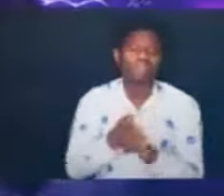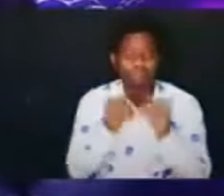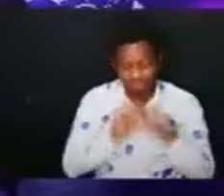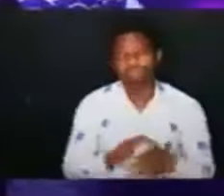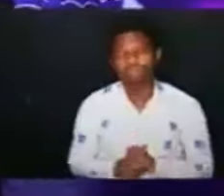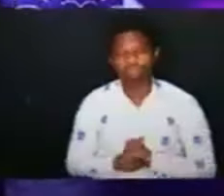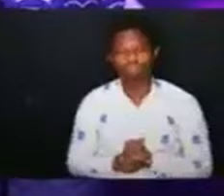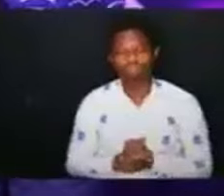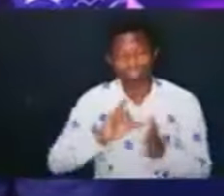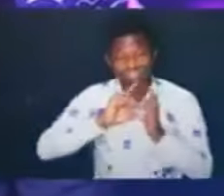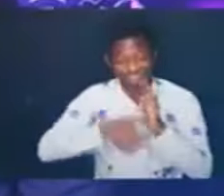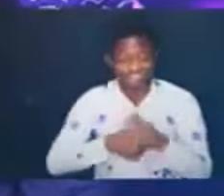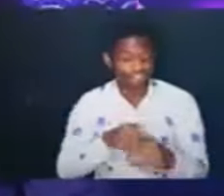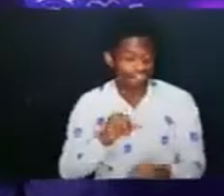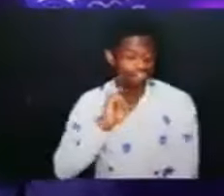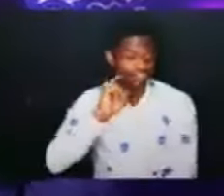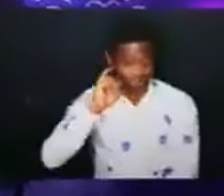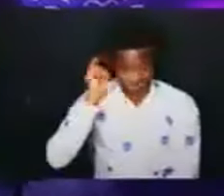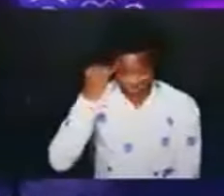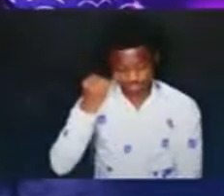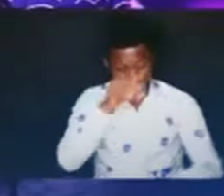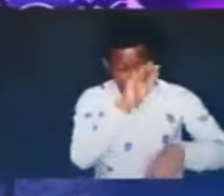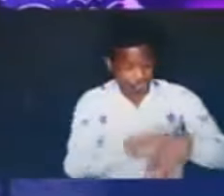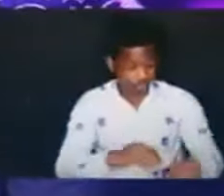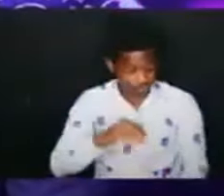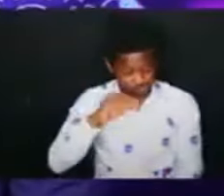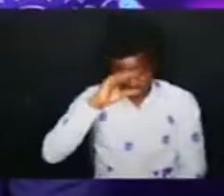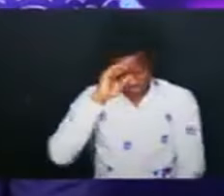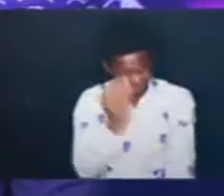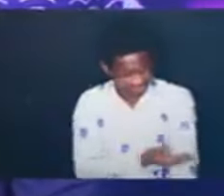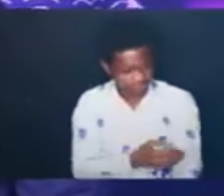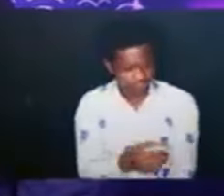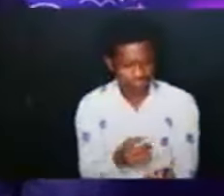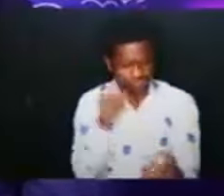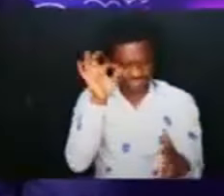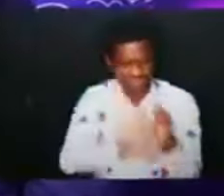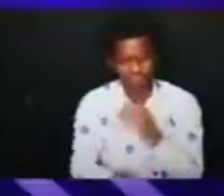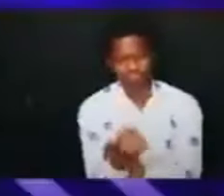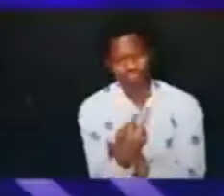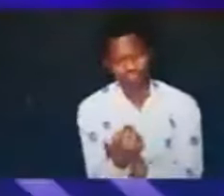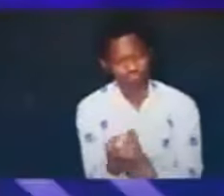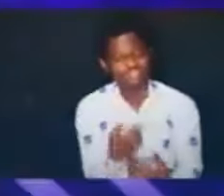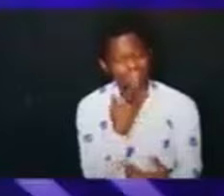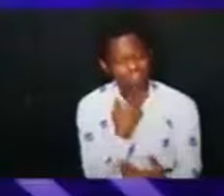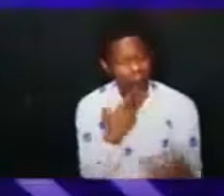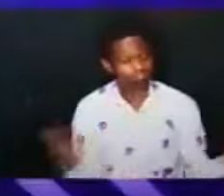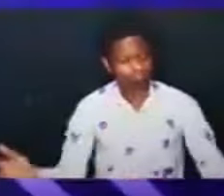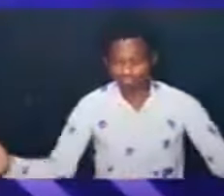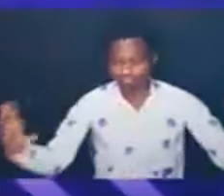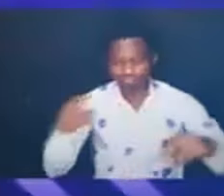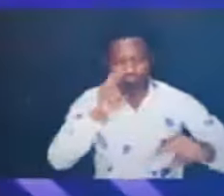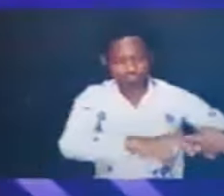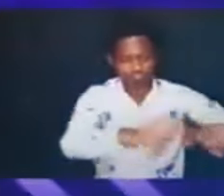blessed. Then Jacob called for his sons and said, 12 of them, "Gather around so I can